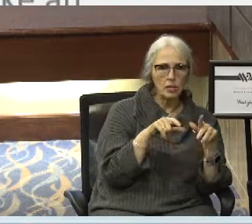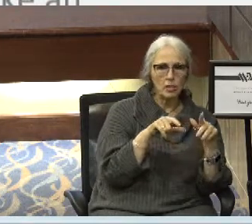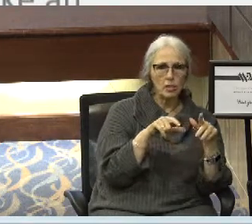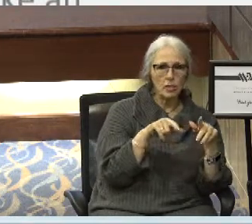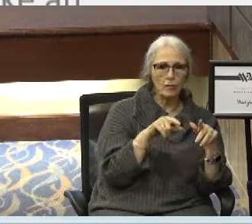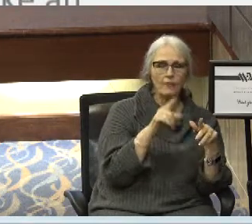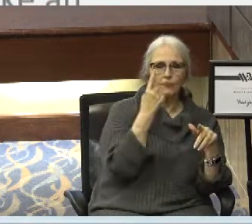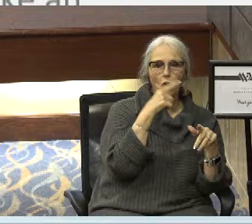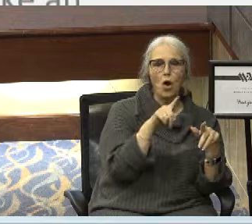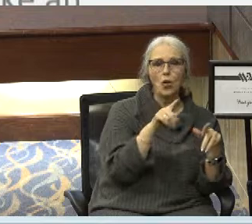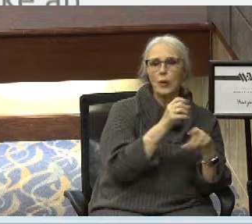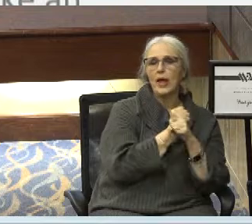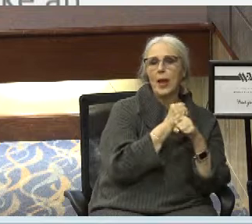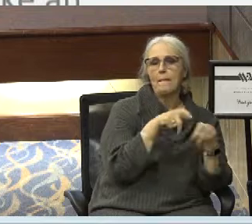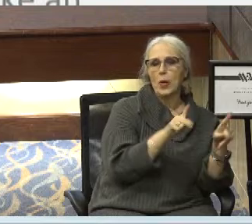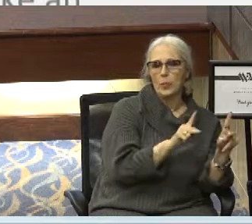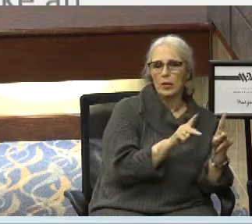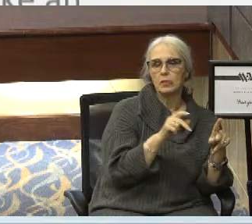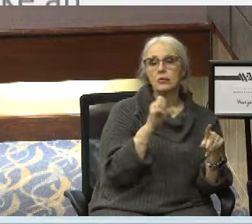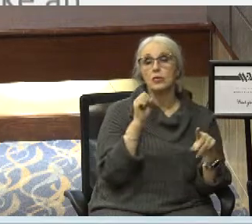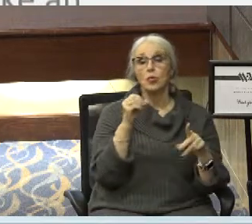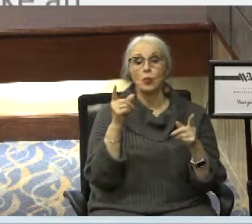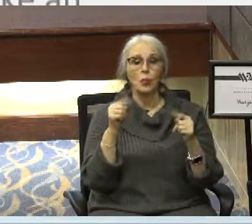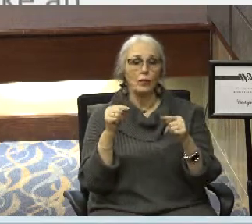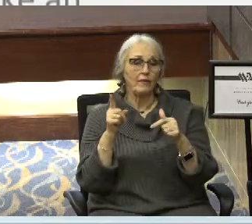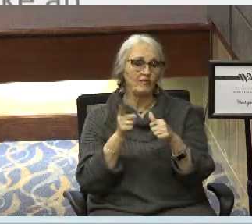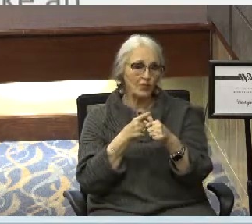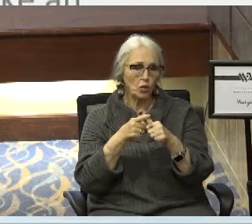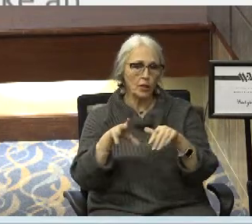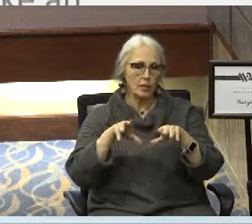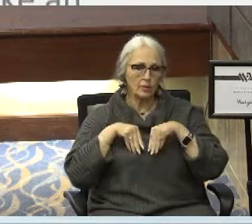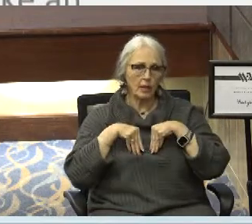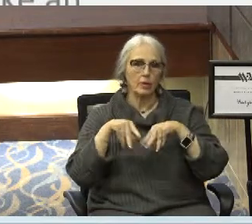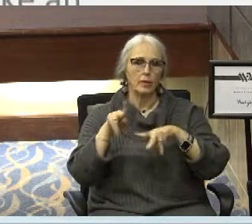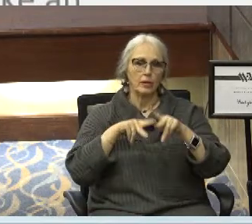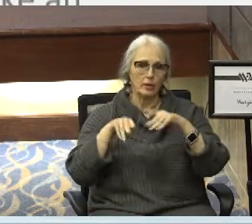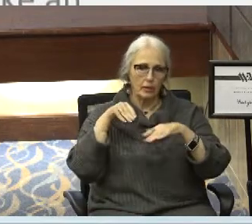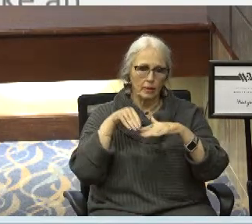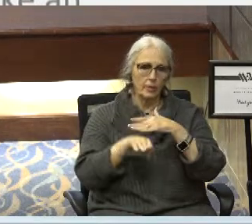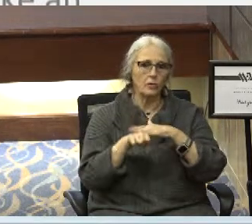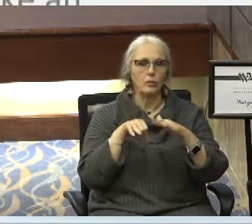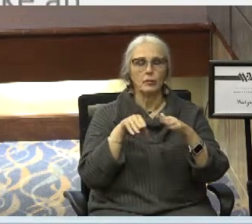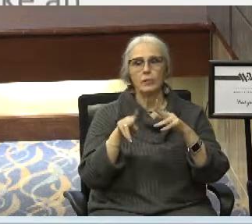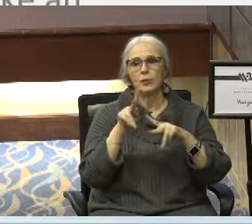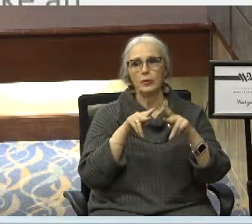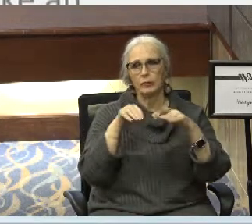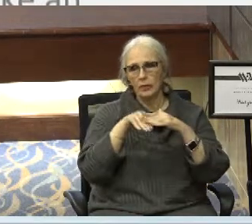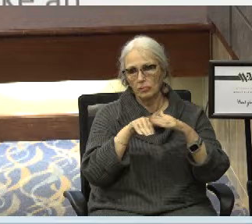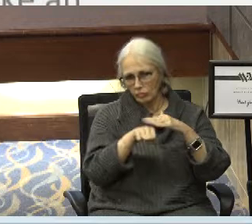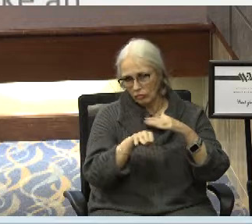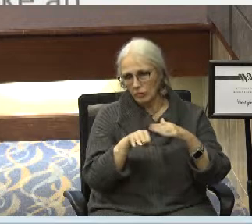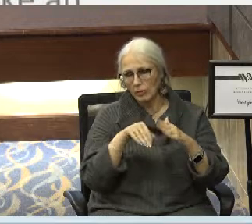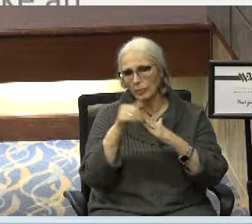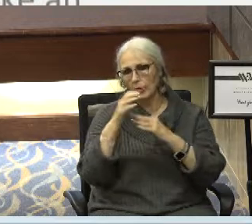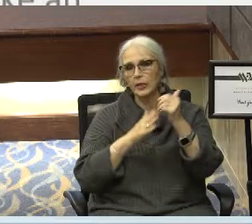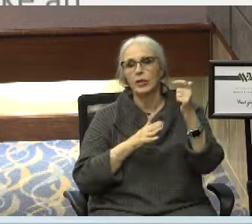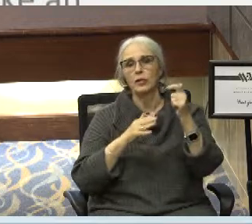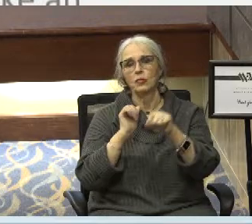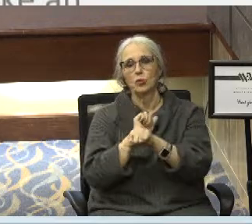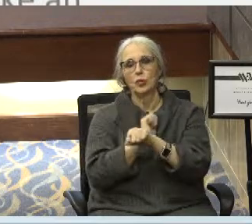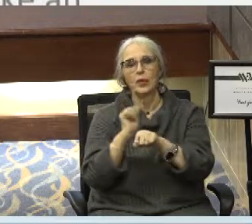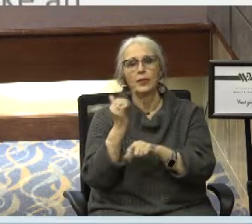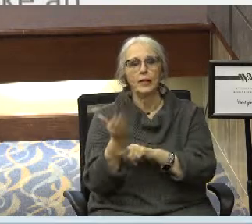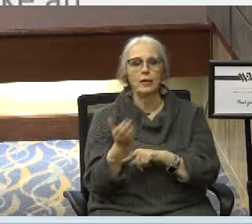the permit. And so that would be 5 years from when the building would be occupied. And then the Plan